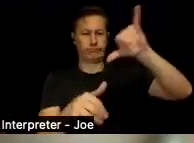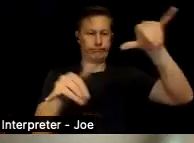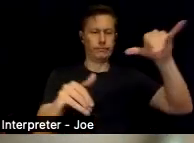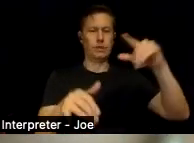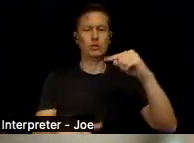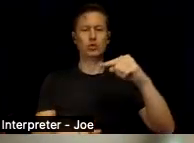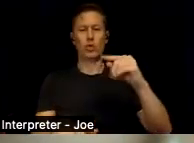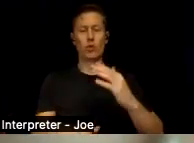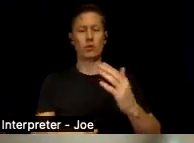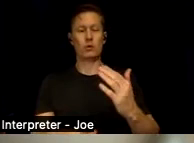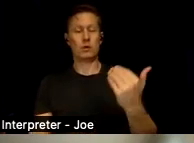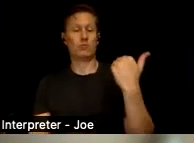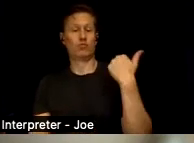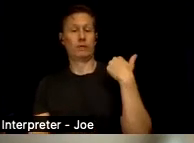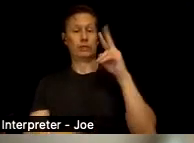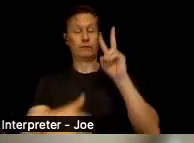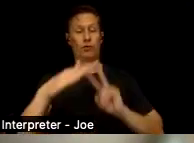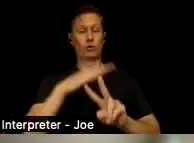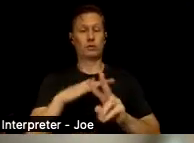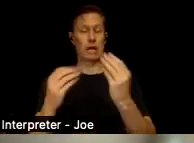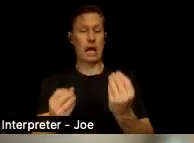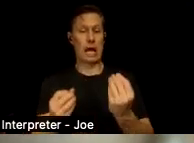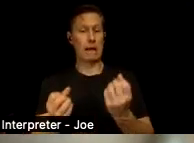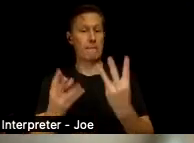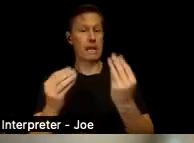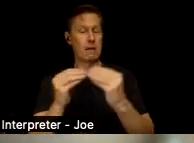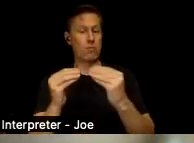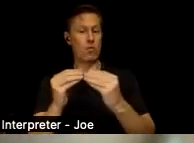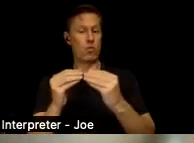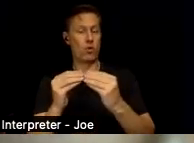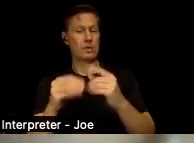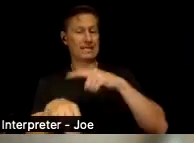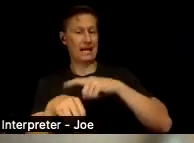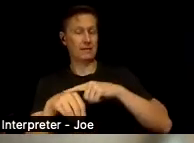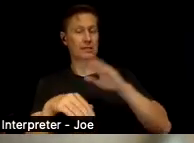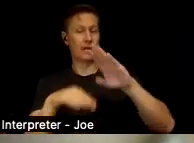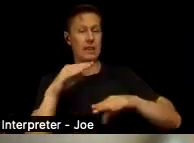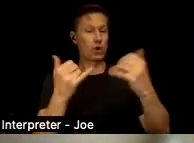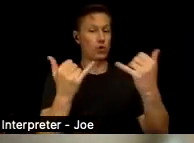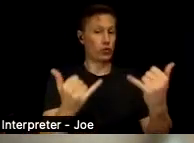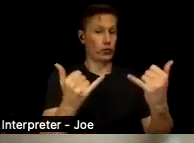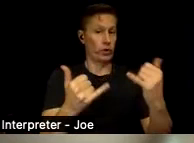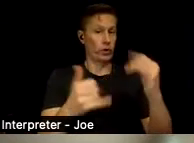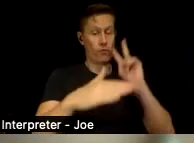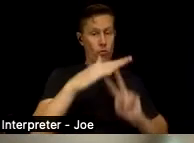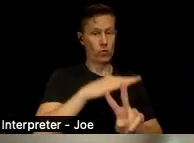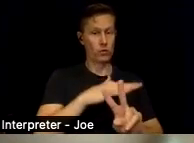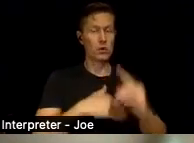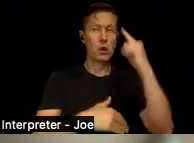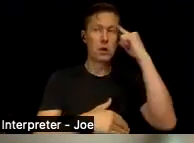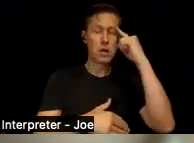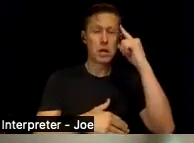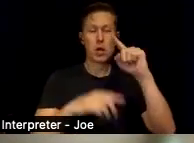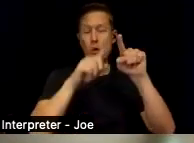many of these large, pretty large and damaging earthquakes occurring as our current forecast. We think the blue